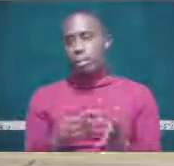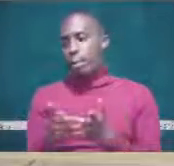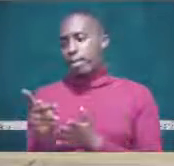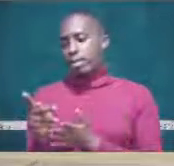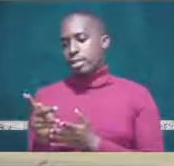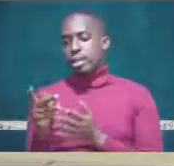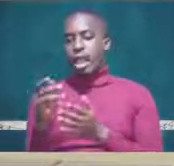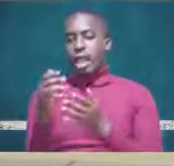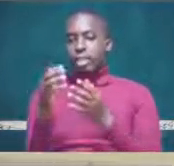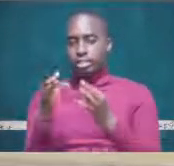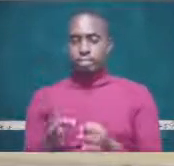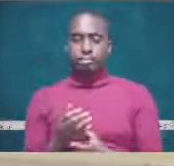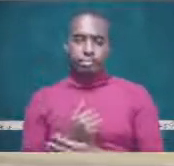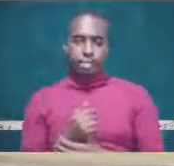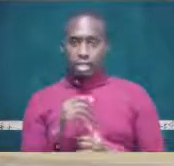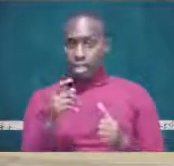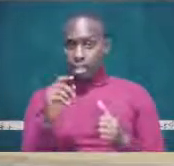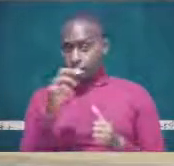buying assets. One of the